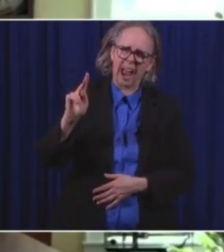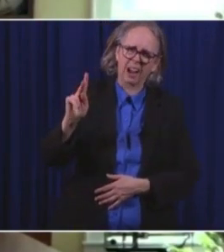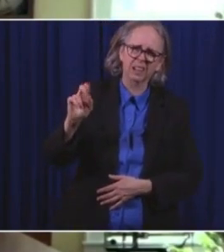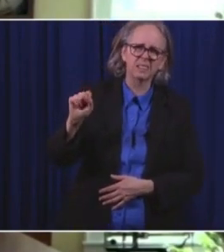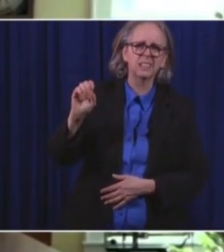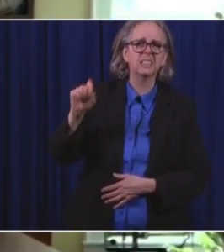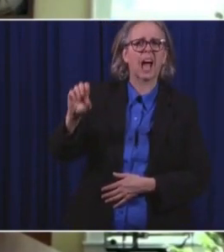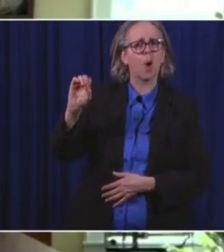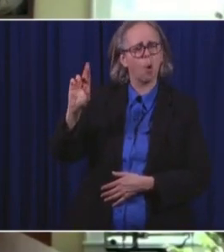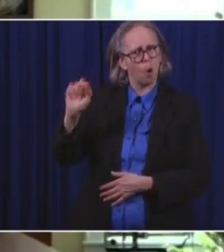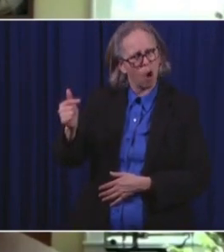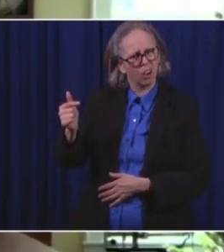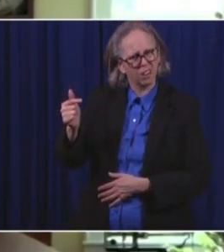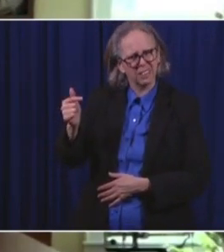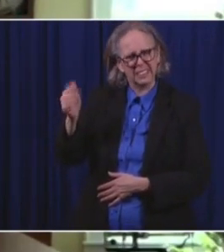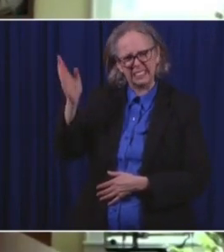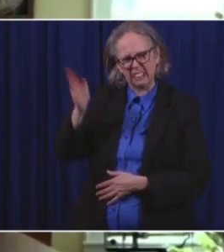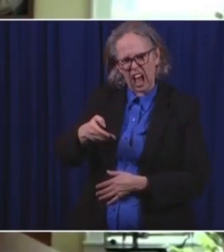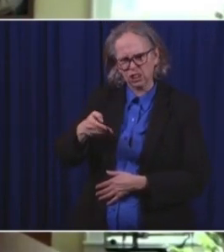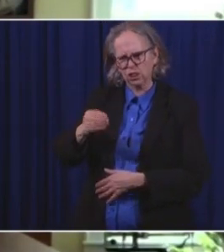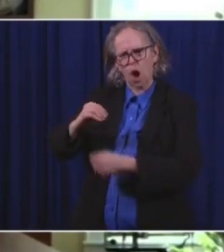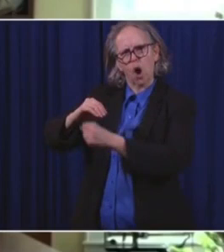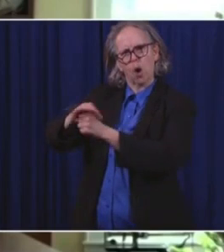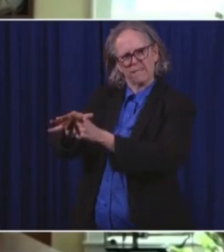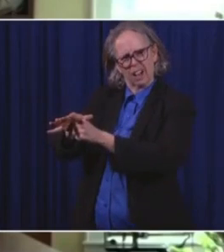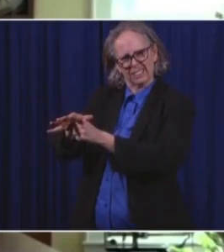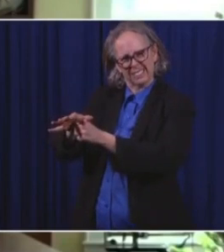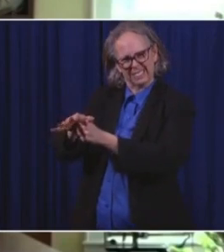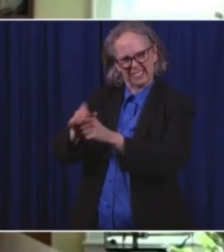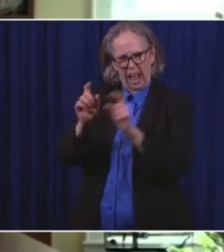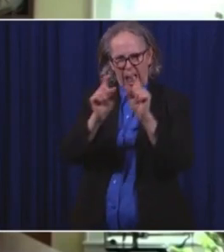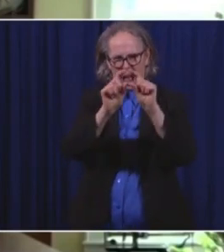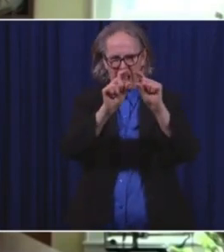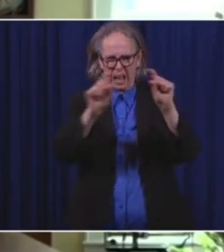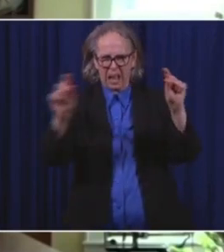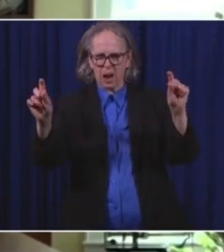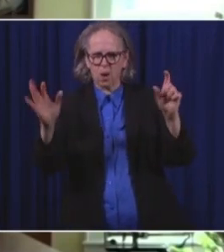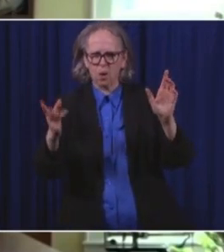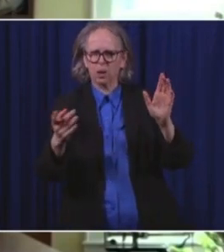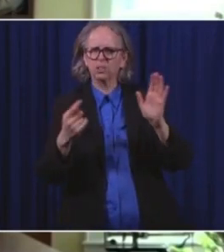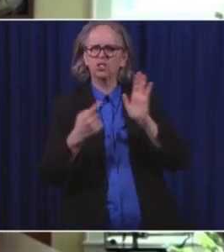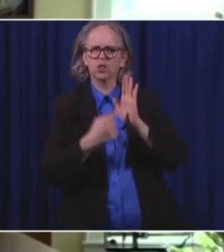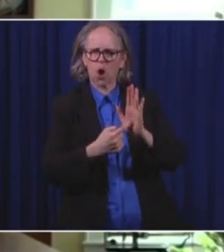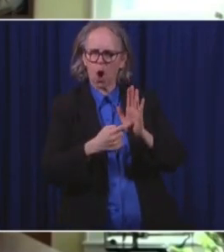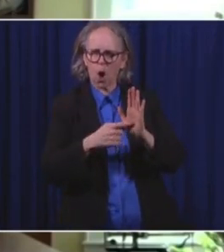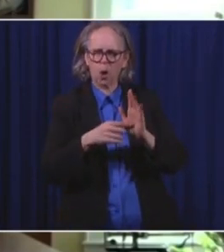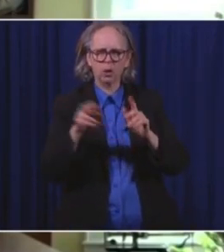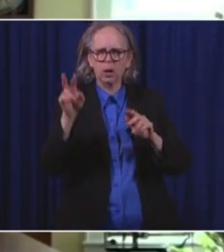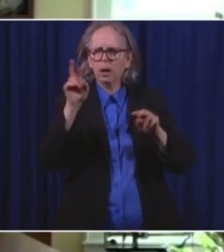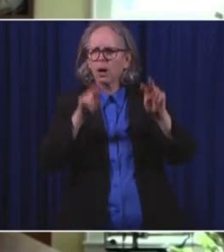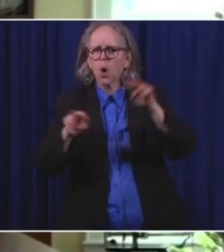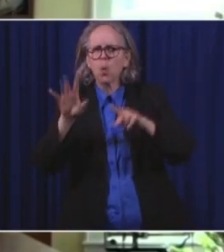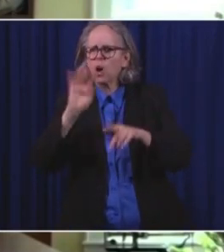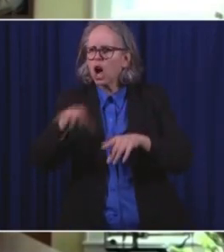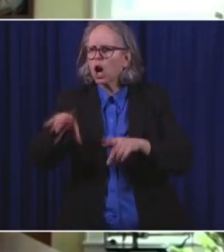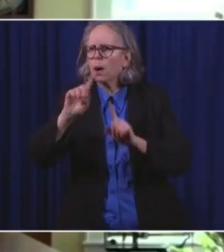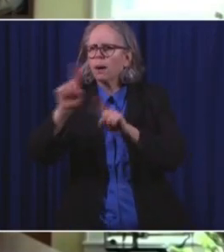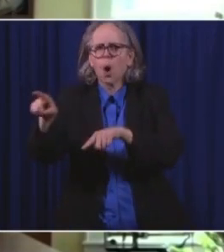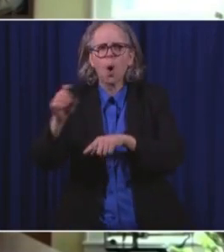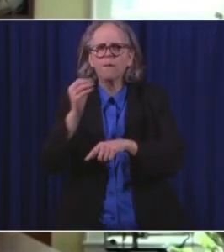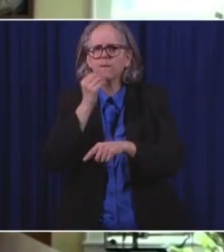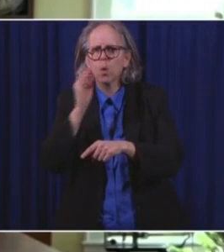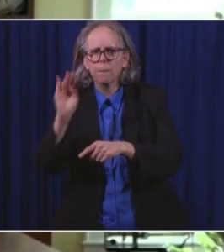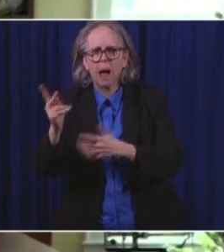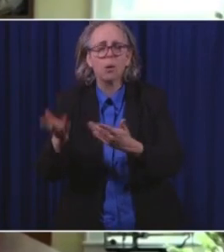ohiofoodbanks.org/coronavirus. There, you can find the closest food bank to receive help, or you can donate specifically